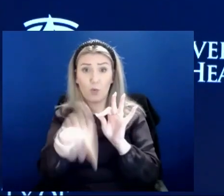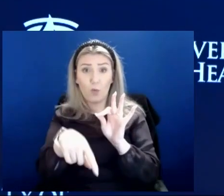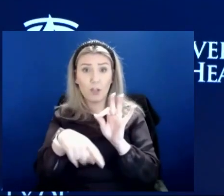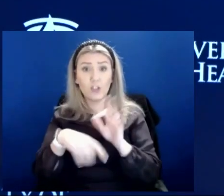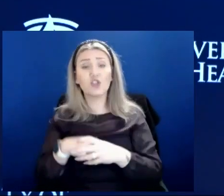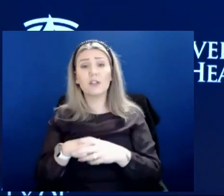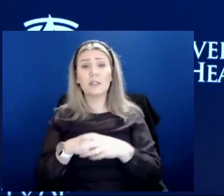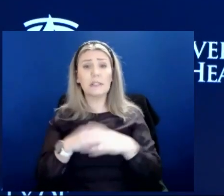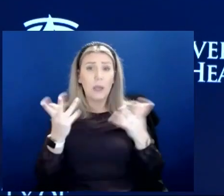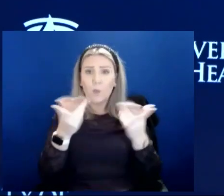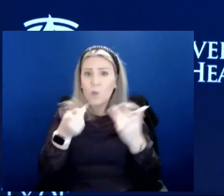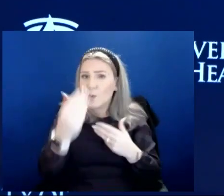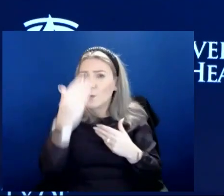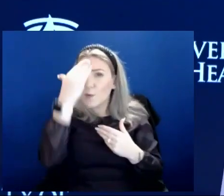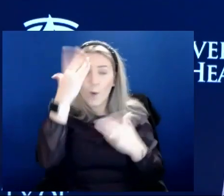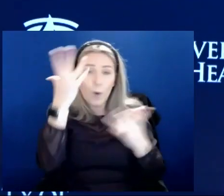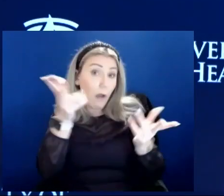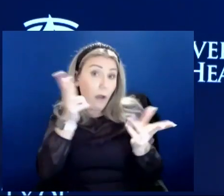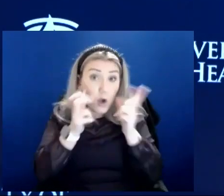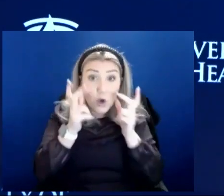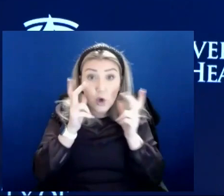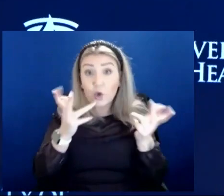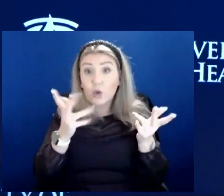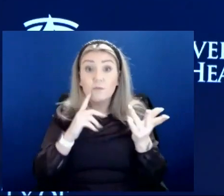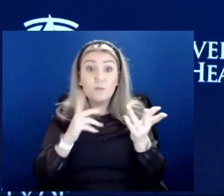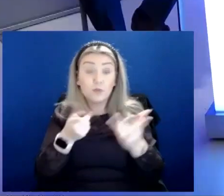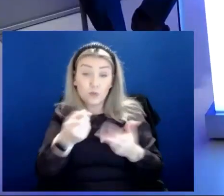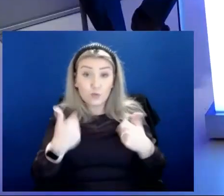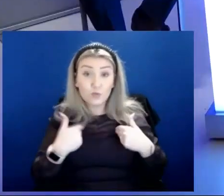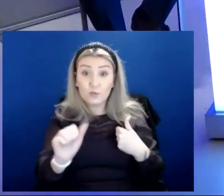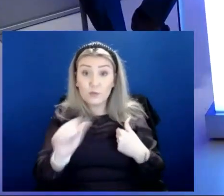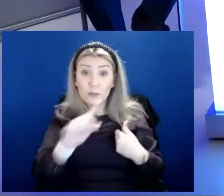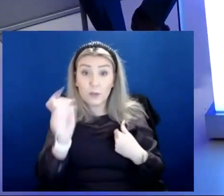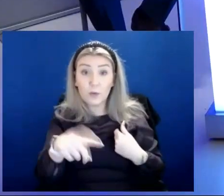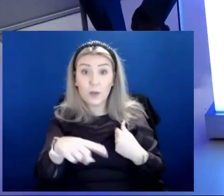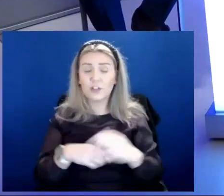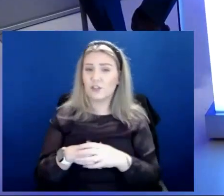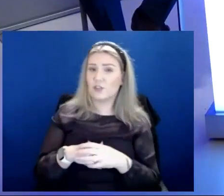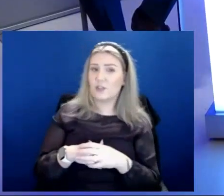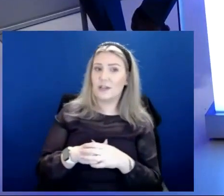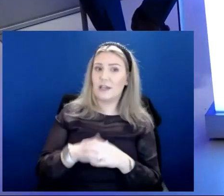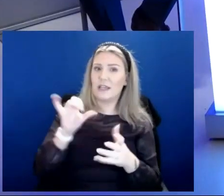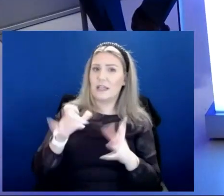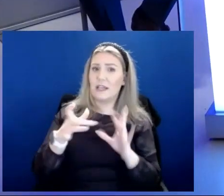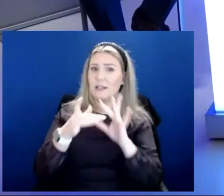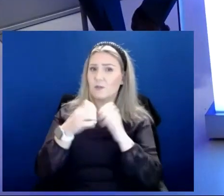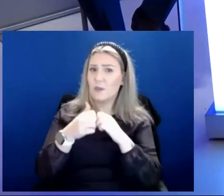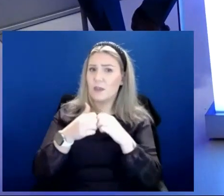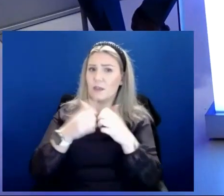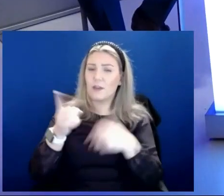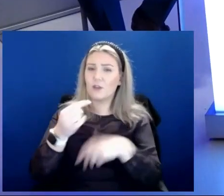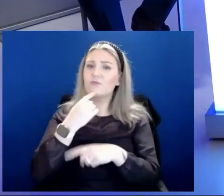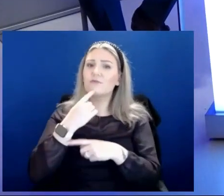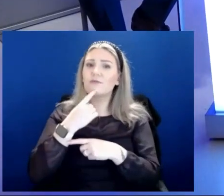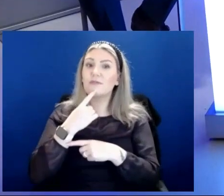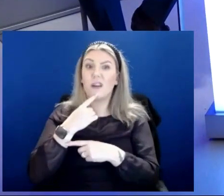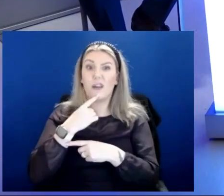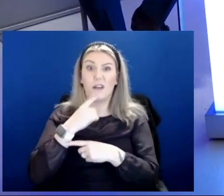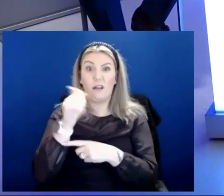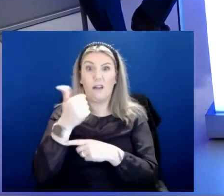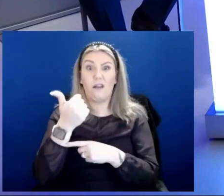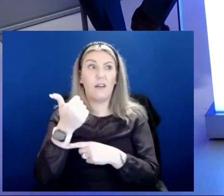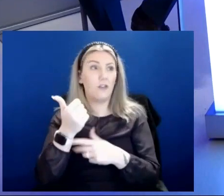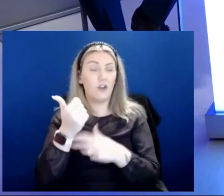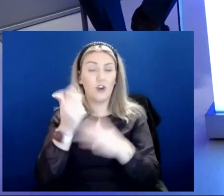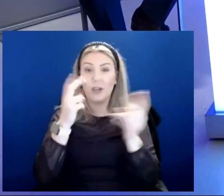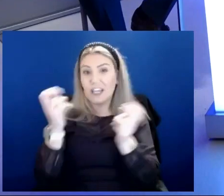know and what have you heard? What questions do you have? Well, and this goes with, like you said, we've talked about all the other issues. Ukraine is the topic